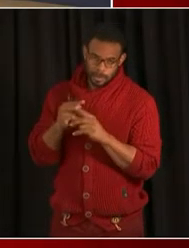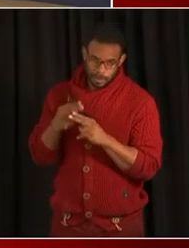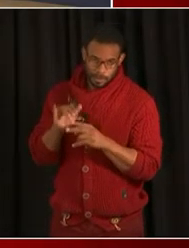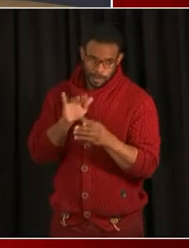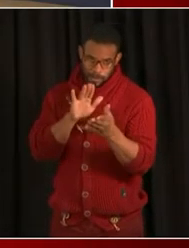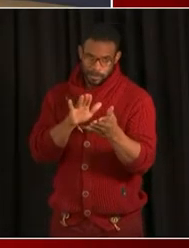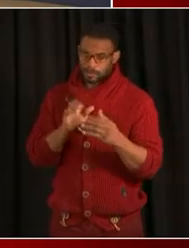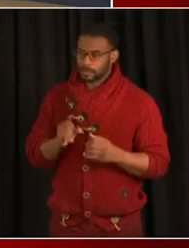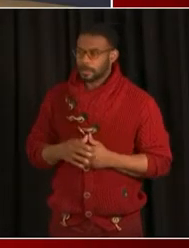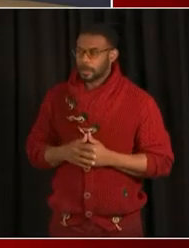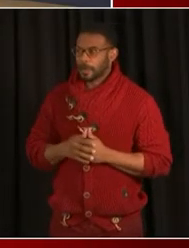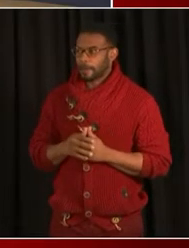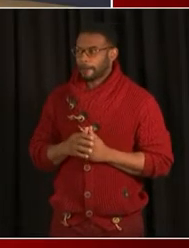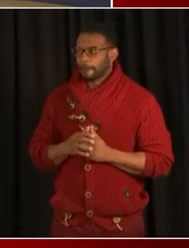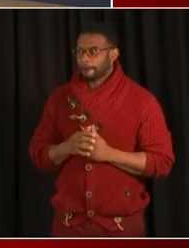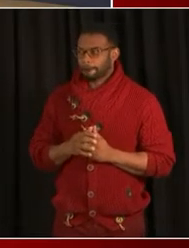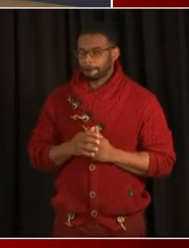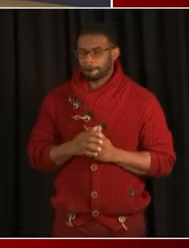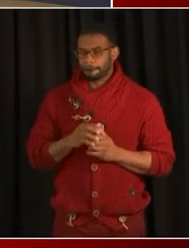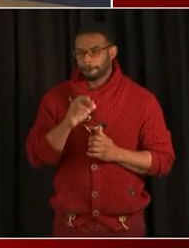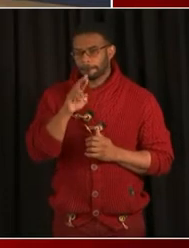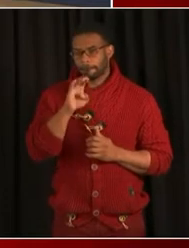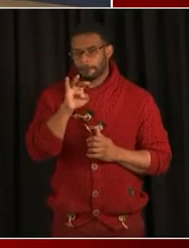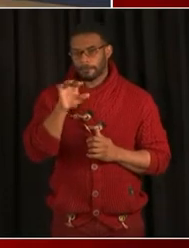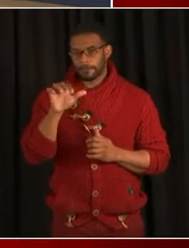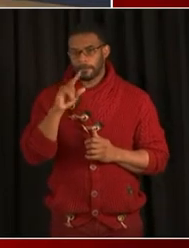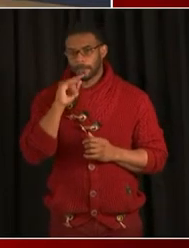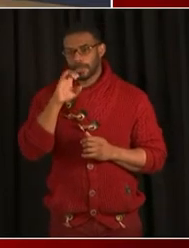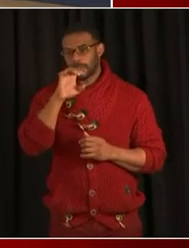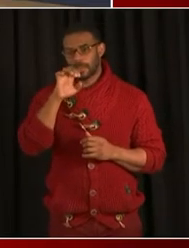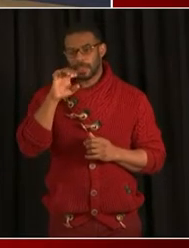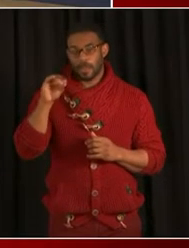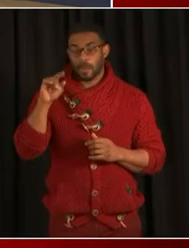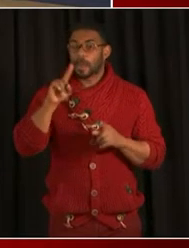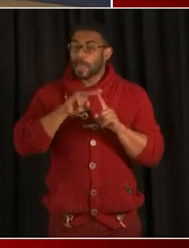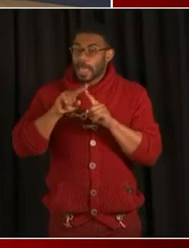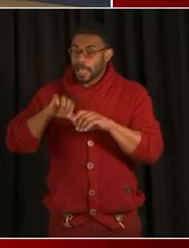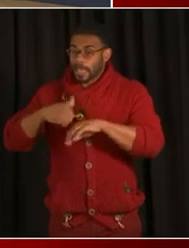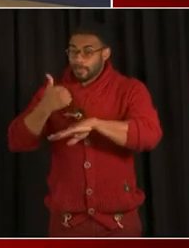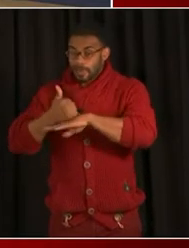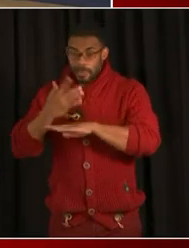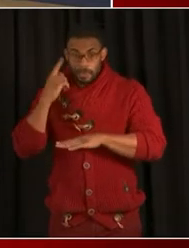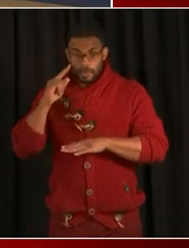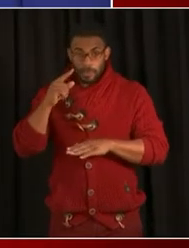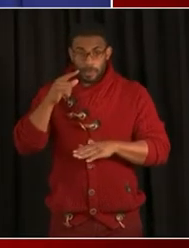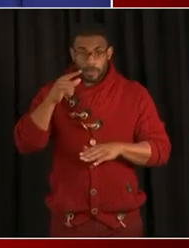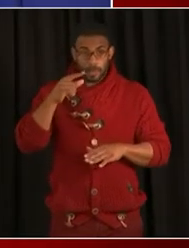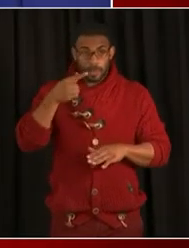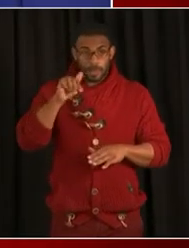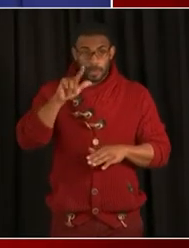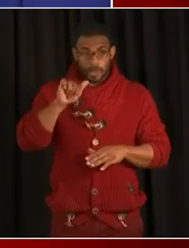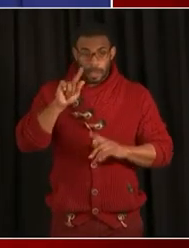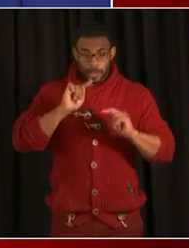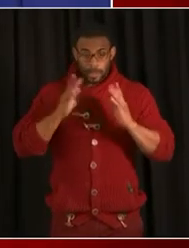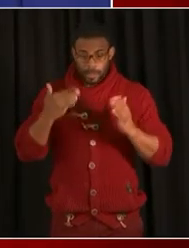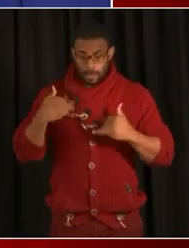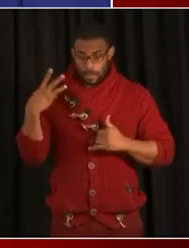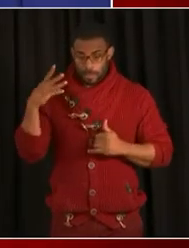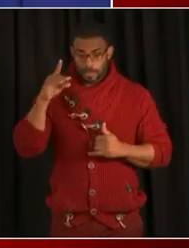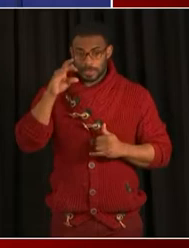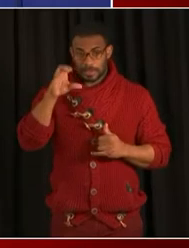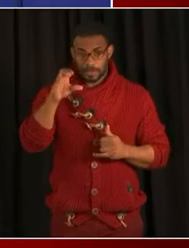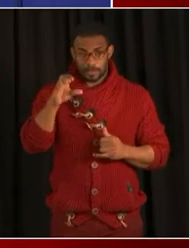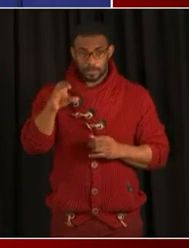last names like yours. But Rebecca is the CEO and founder of the Gala Theater here in